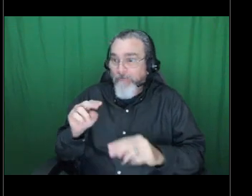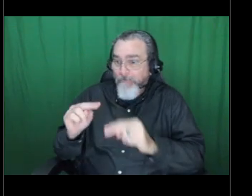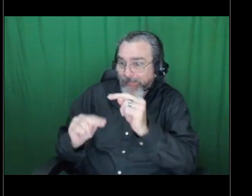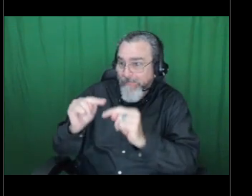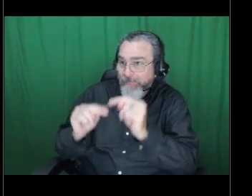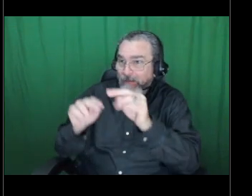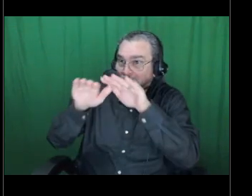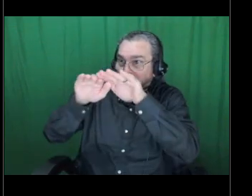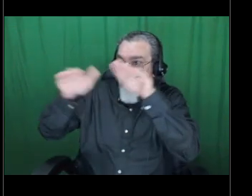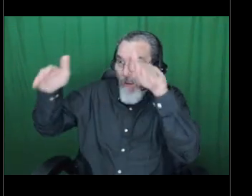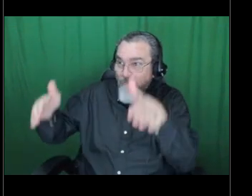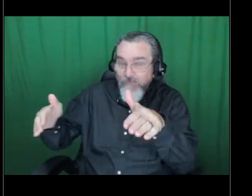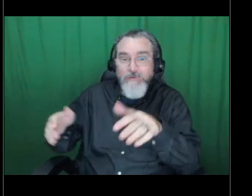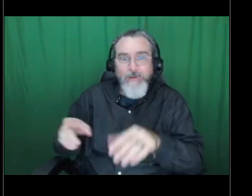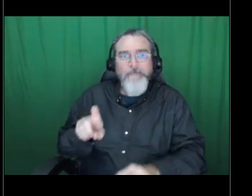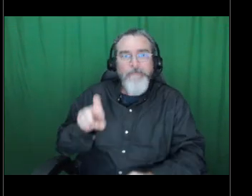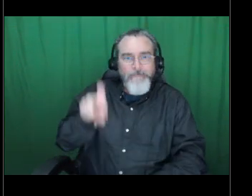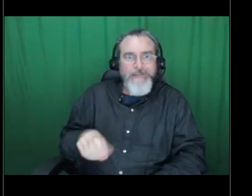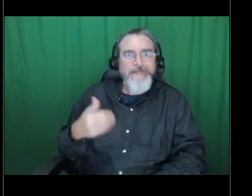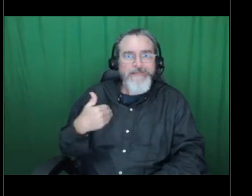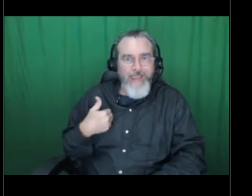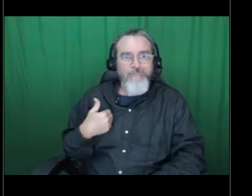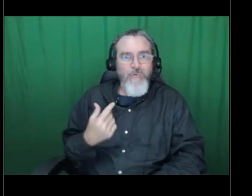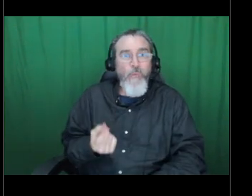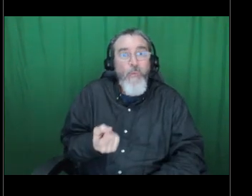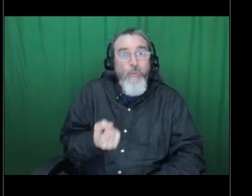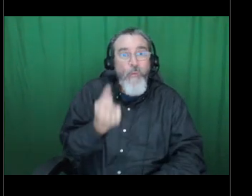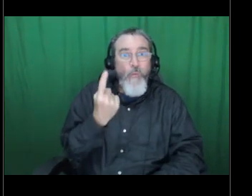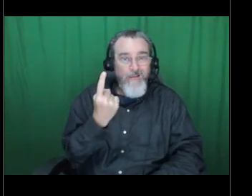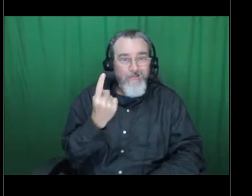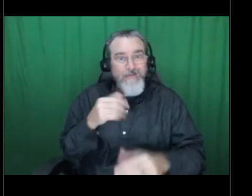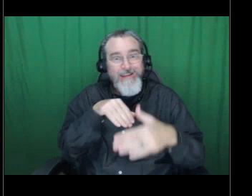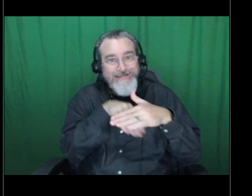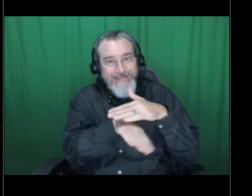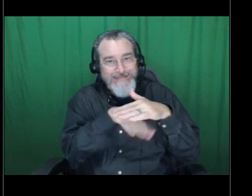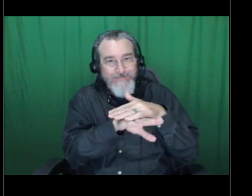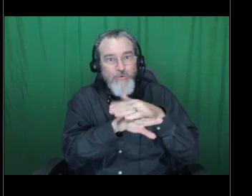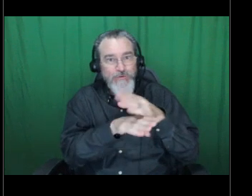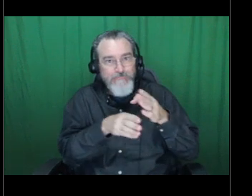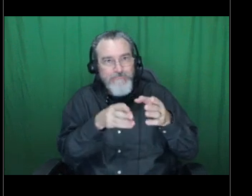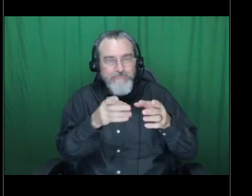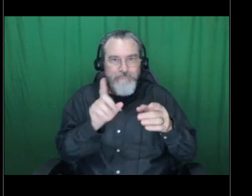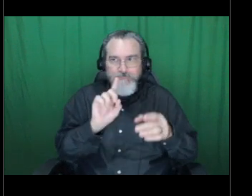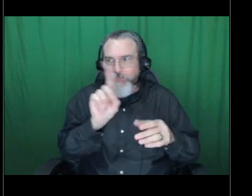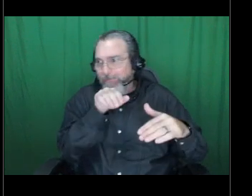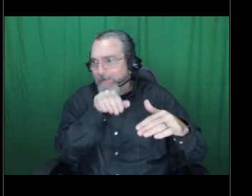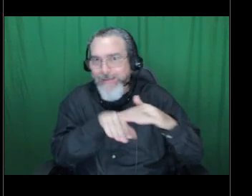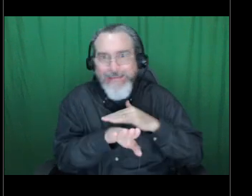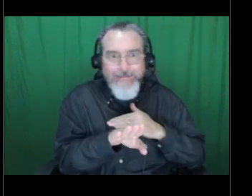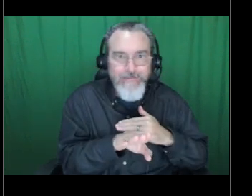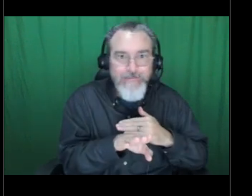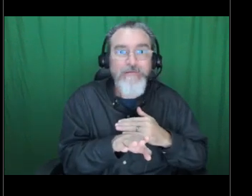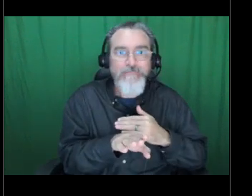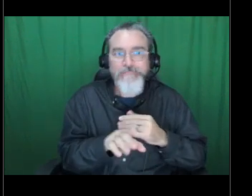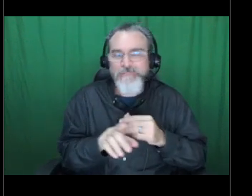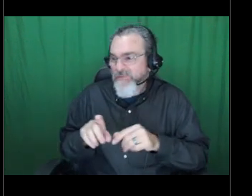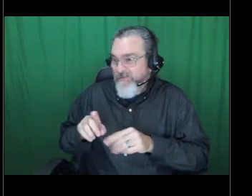site must have at least one accessible entrance on an